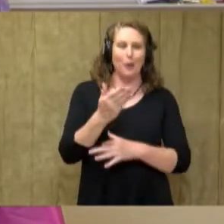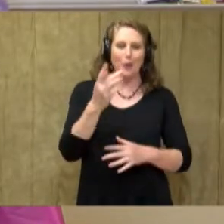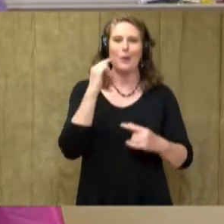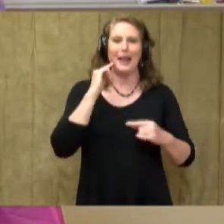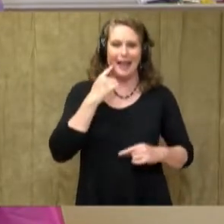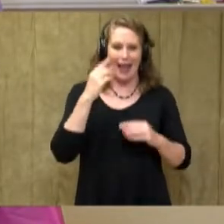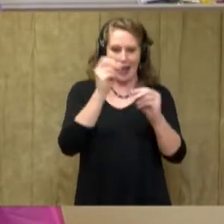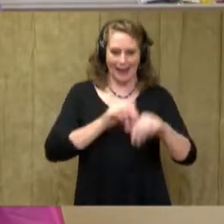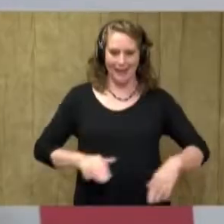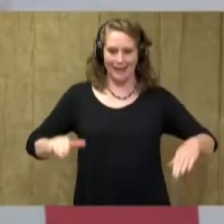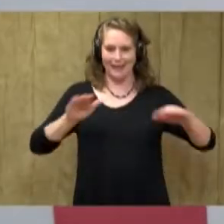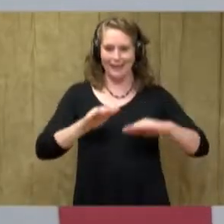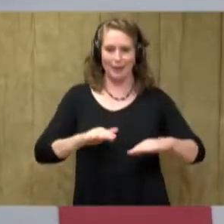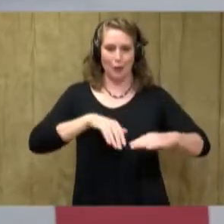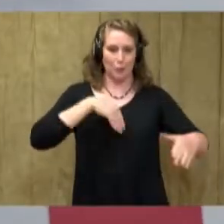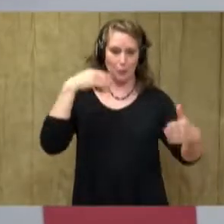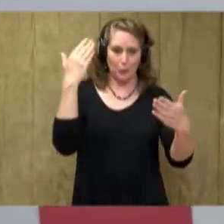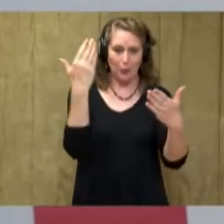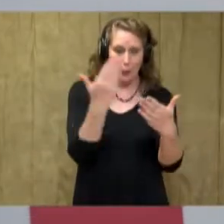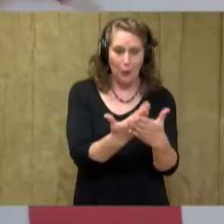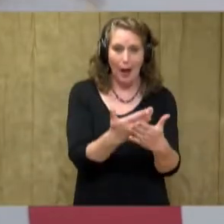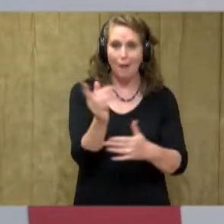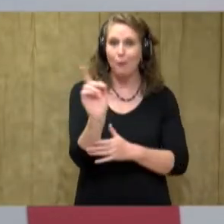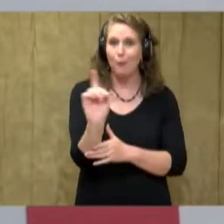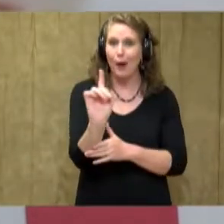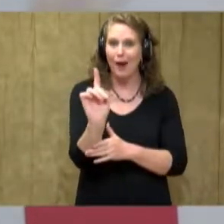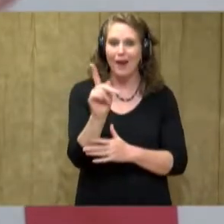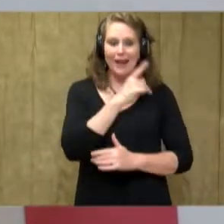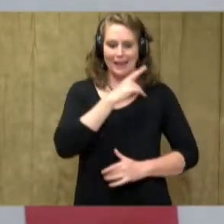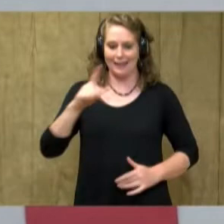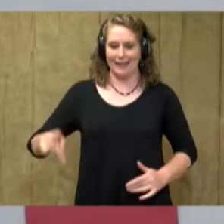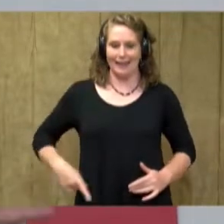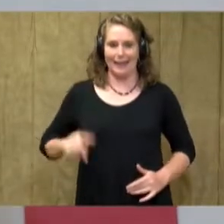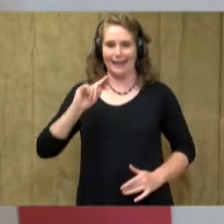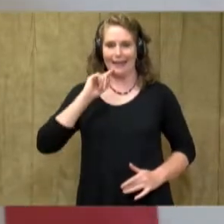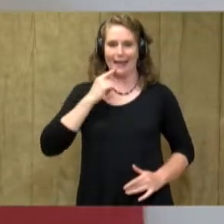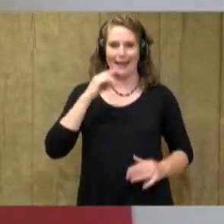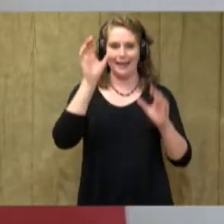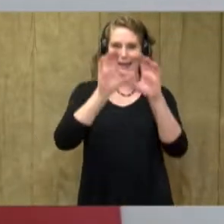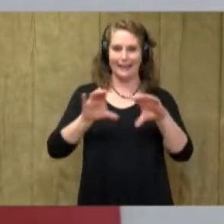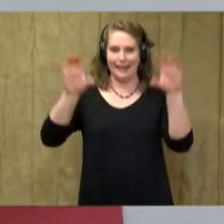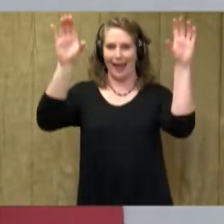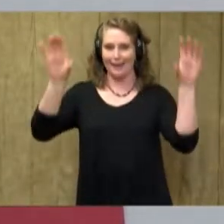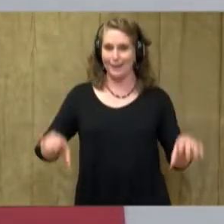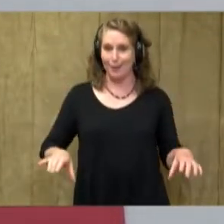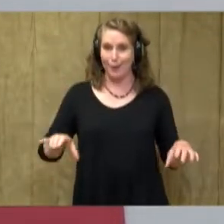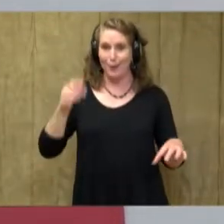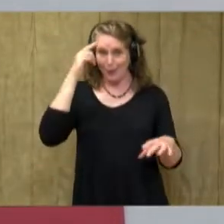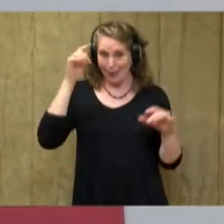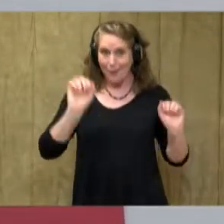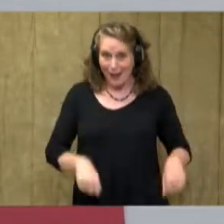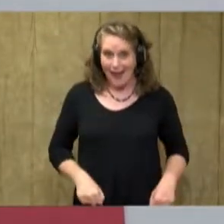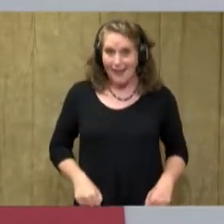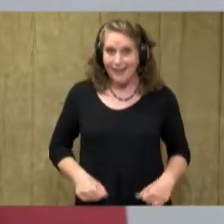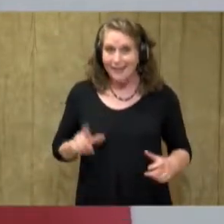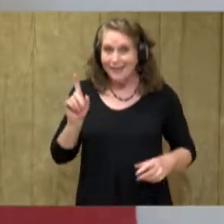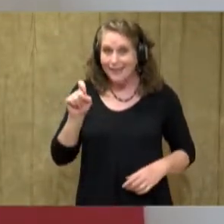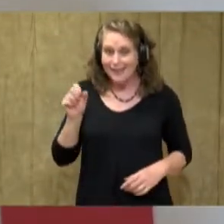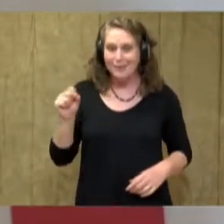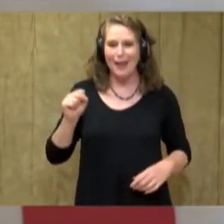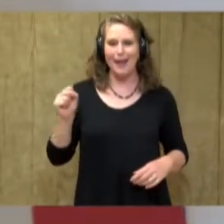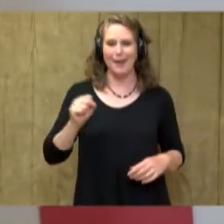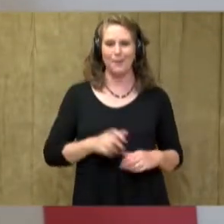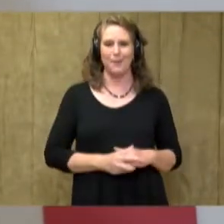Candyland in order to make it to King Candy's castle. Do y'all think we can do it? I think we can. All right. Okay,